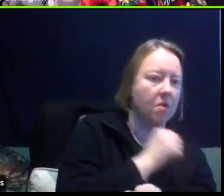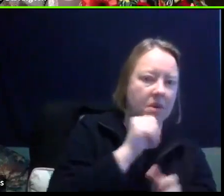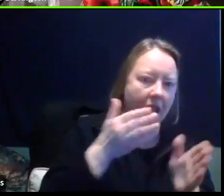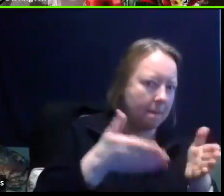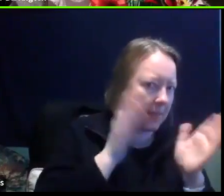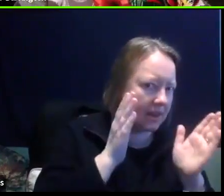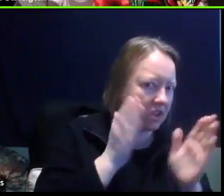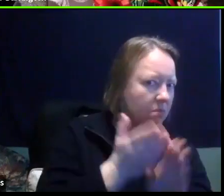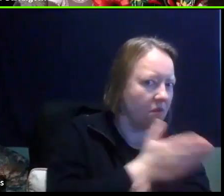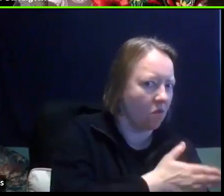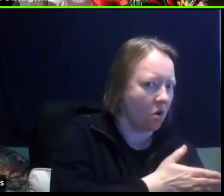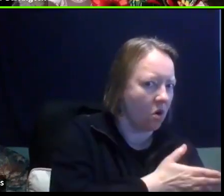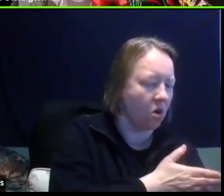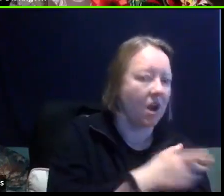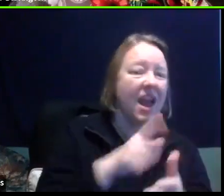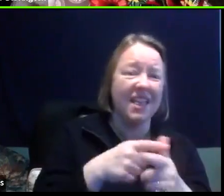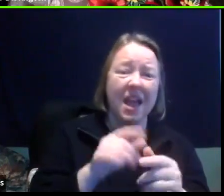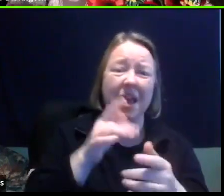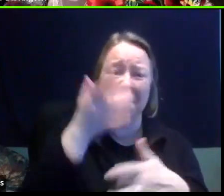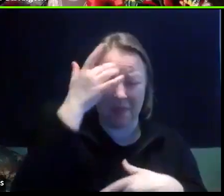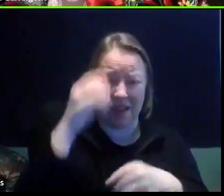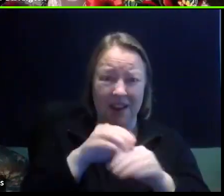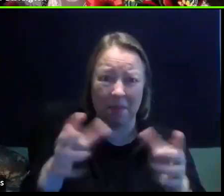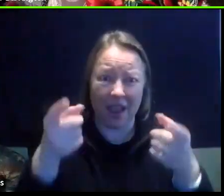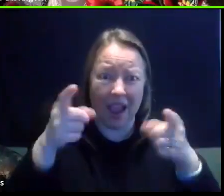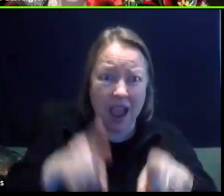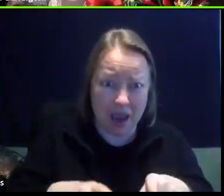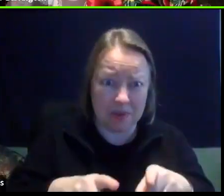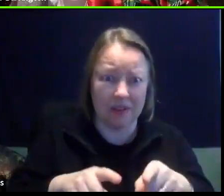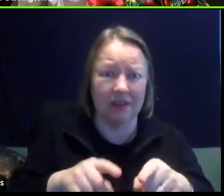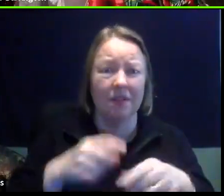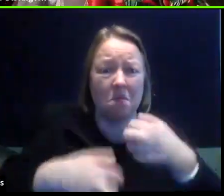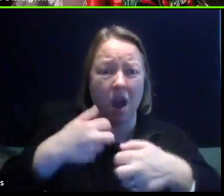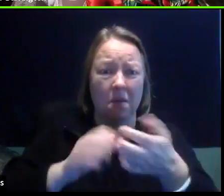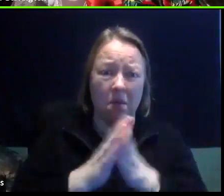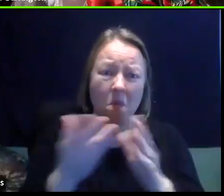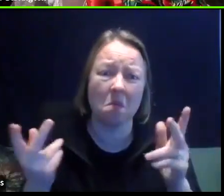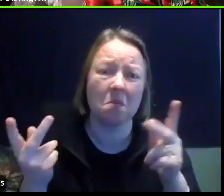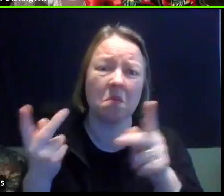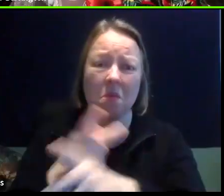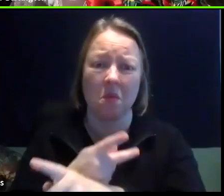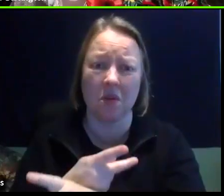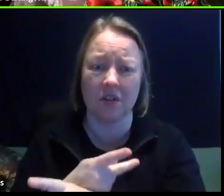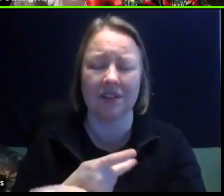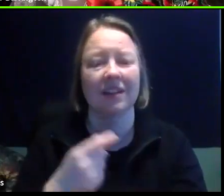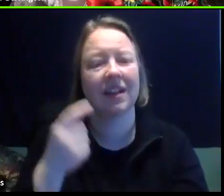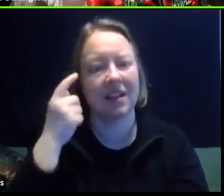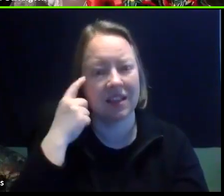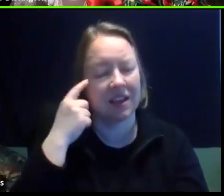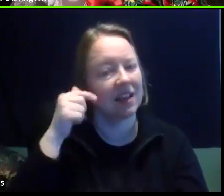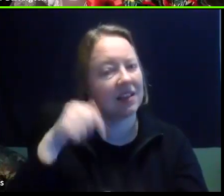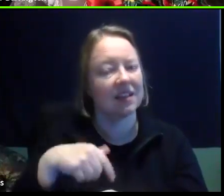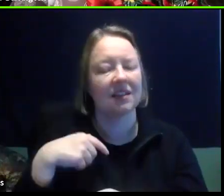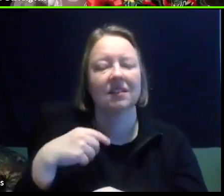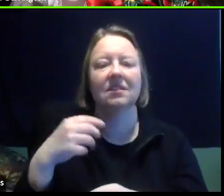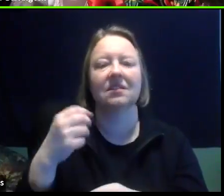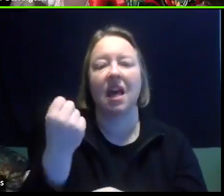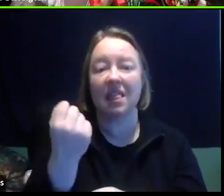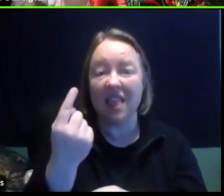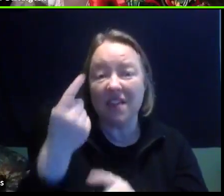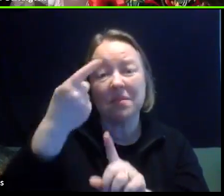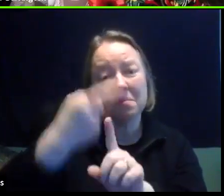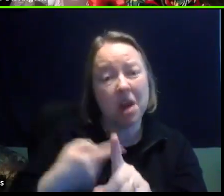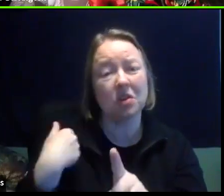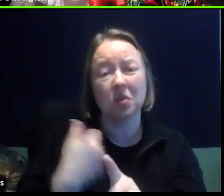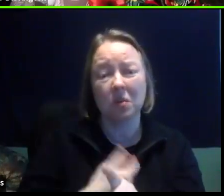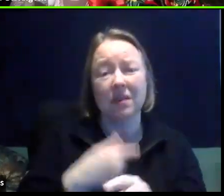pandemic came, it exacerbated. And I think, as we have said, this entire 11 months is that